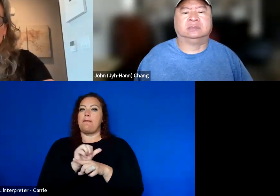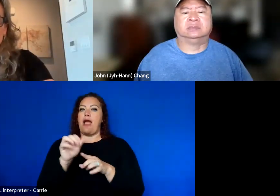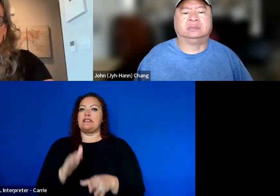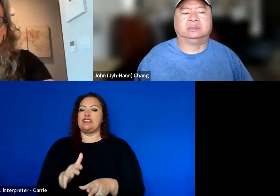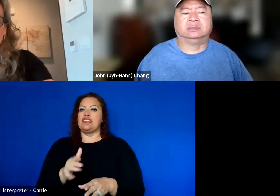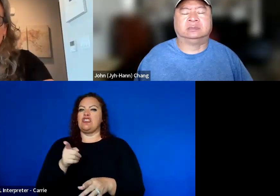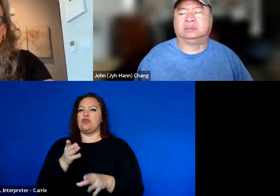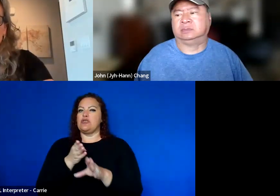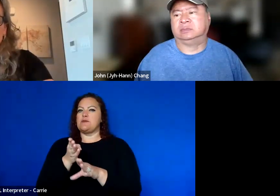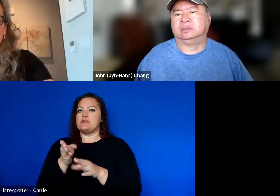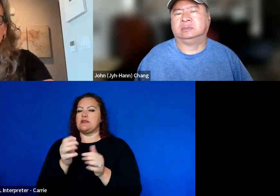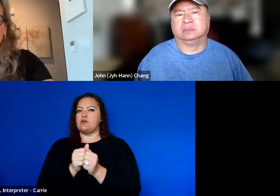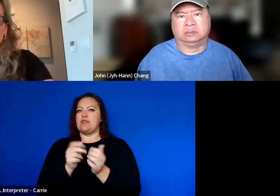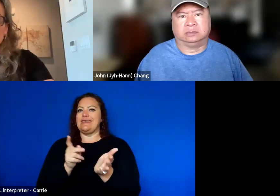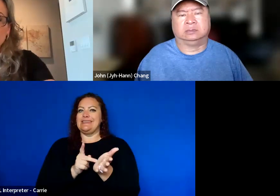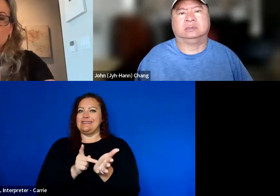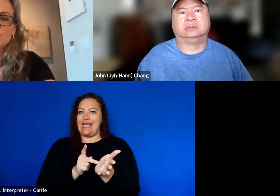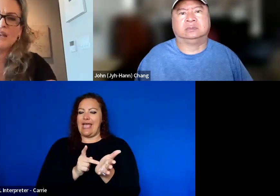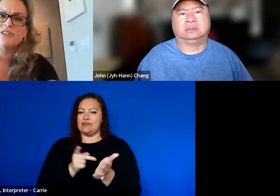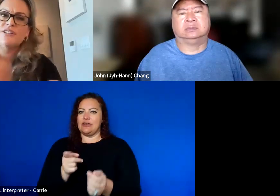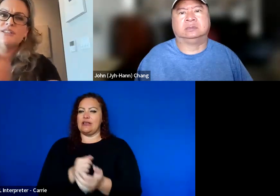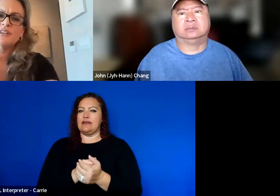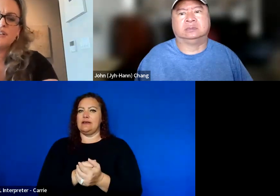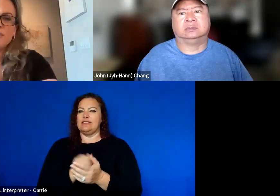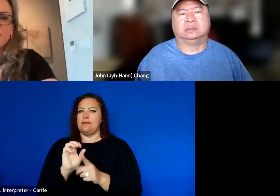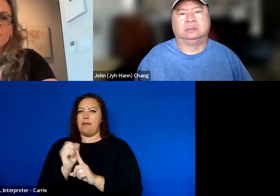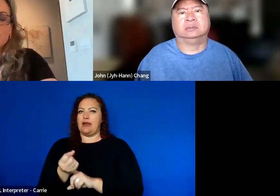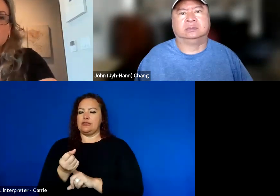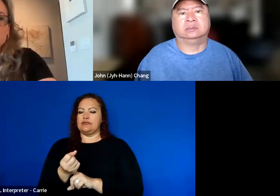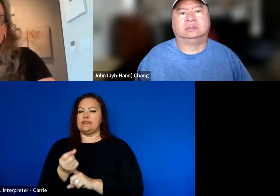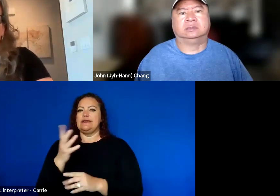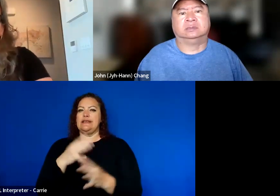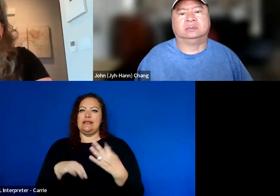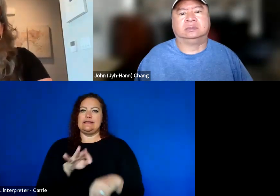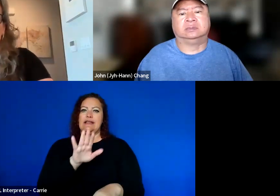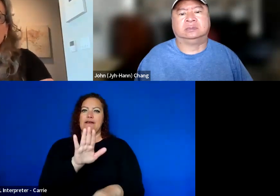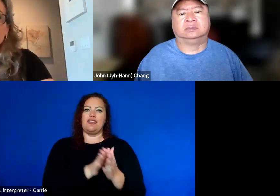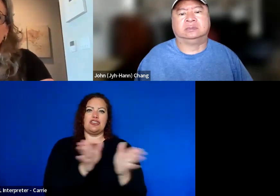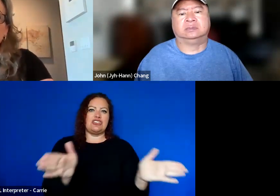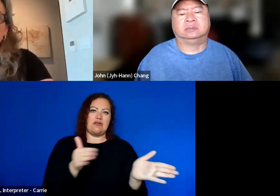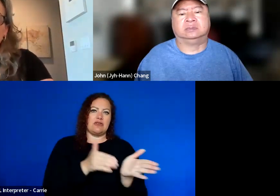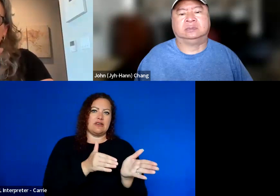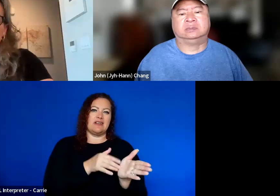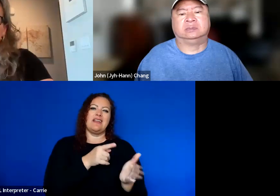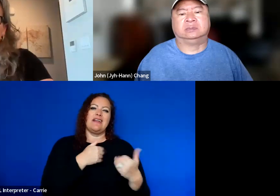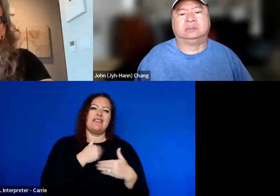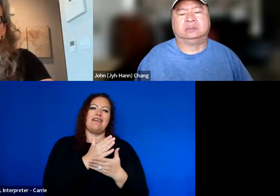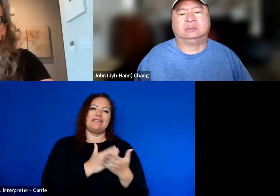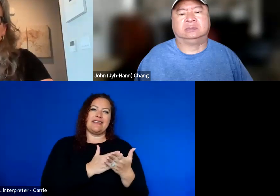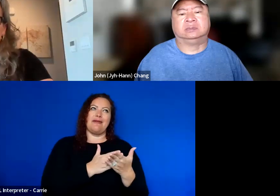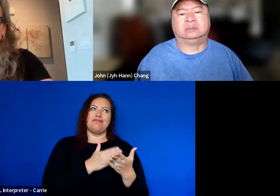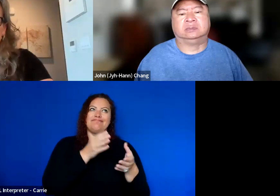who specializes in psychiatric uh, matters, rather than your general doctor who has some knowledge but not